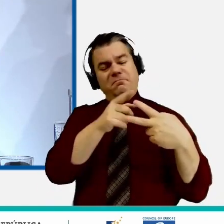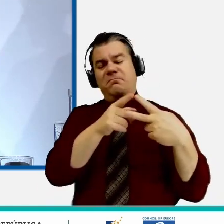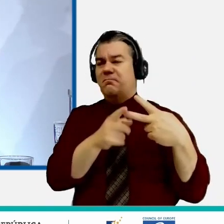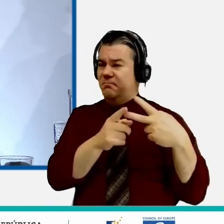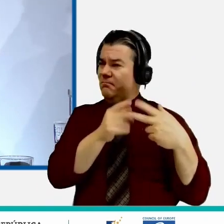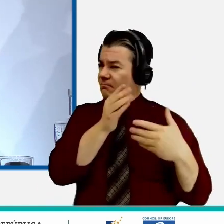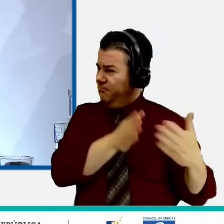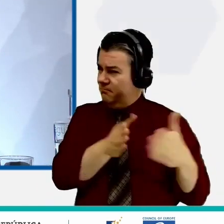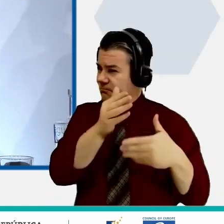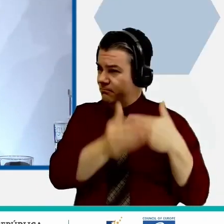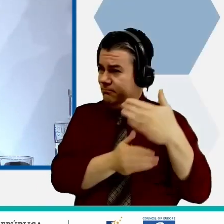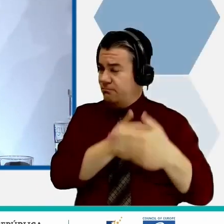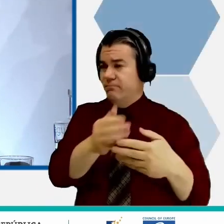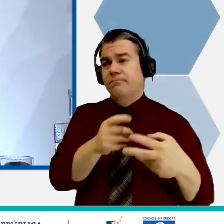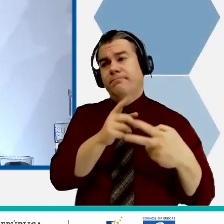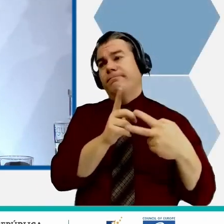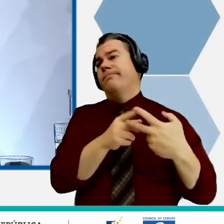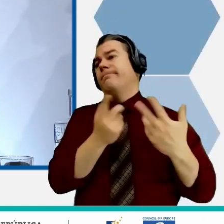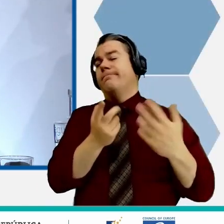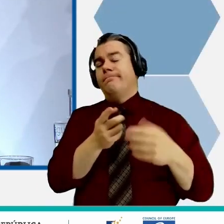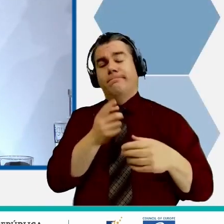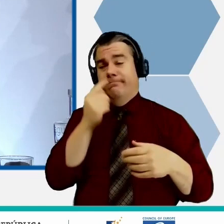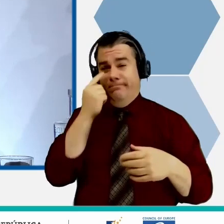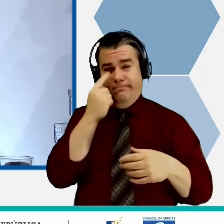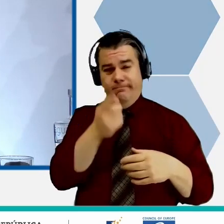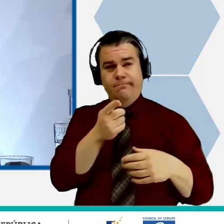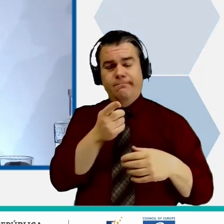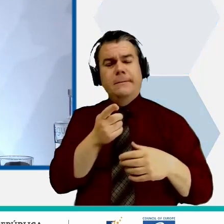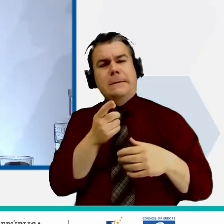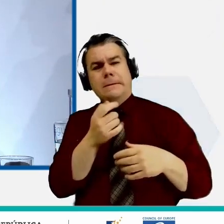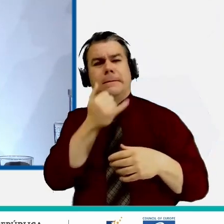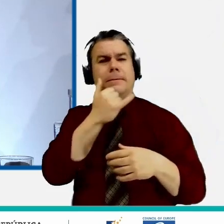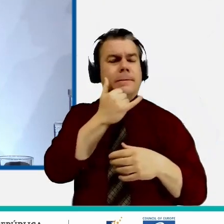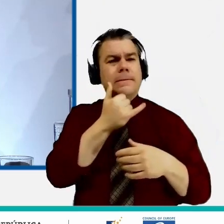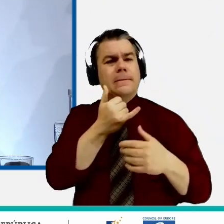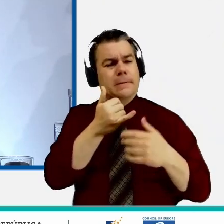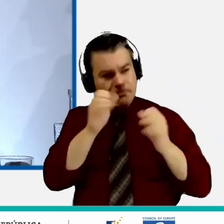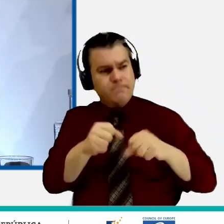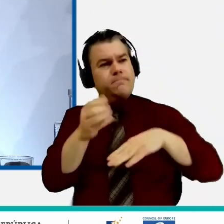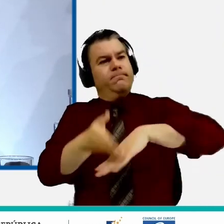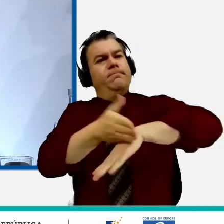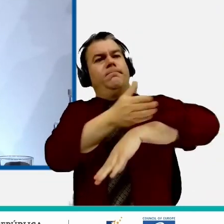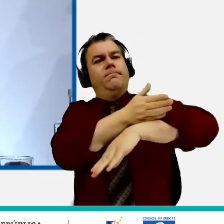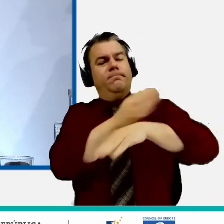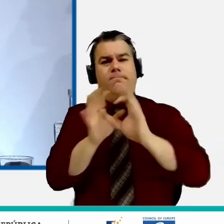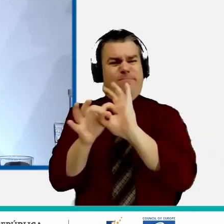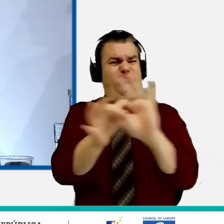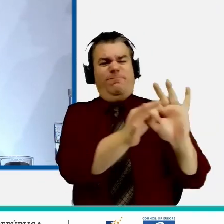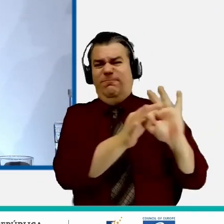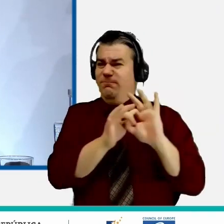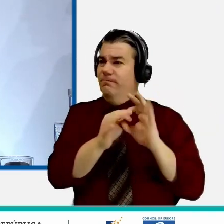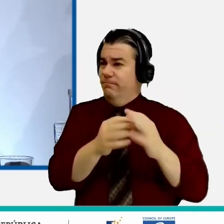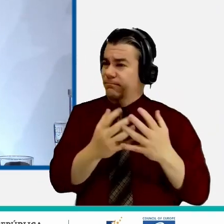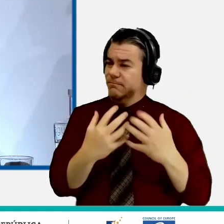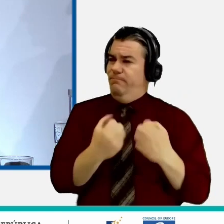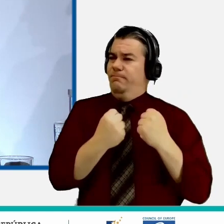include identifying shared gaps and opportunities for enhancing disaster resilience in the region, also putting in